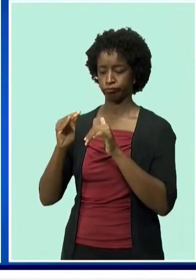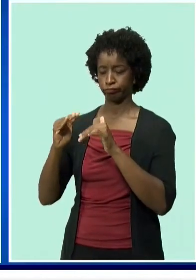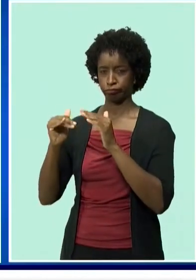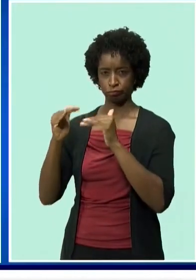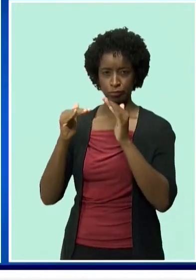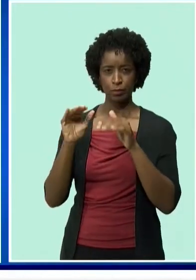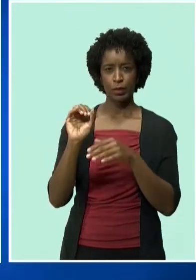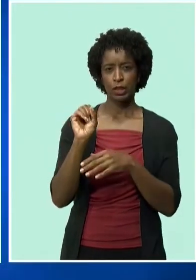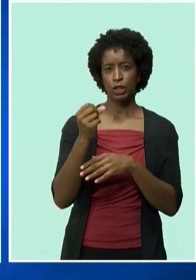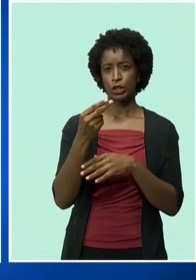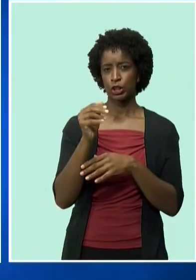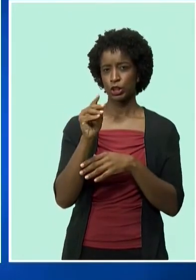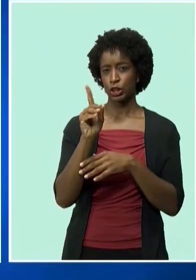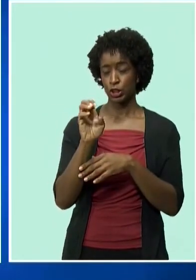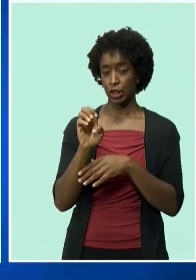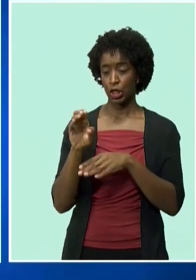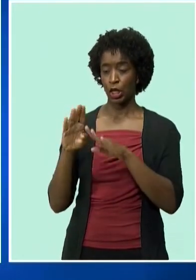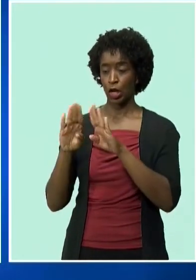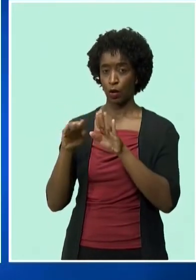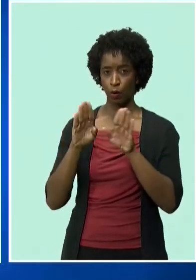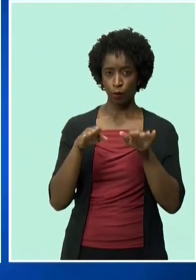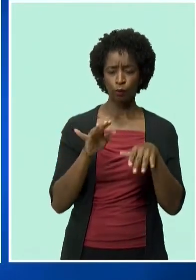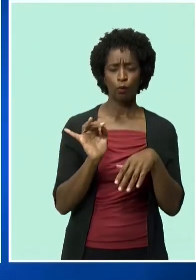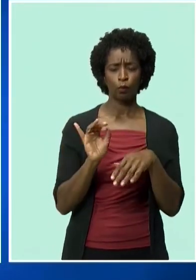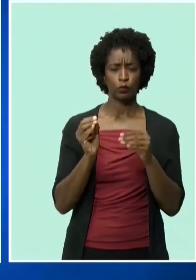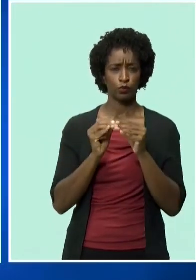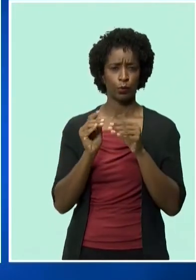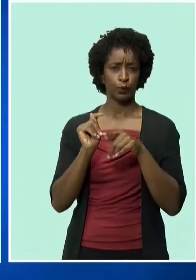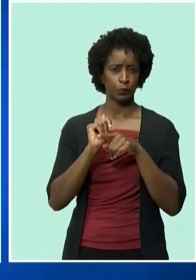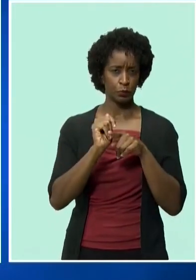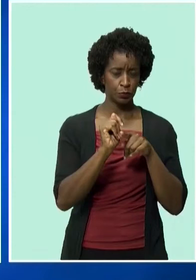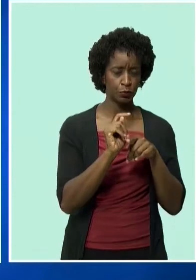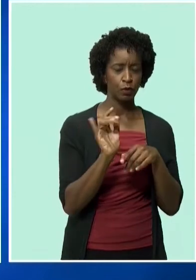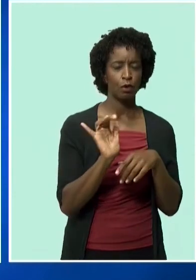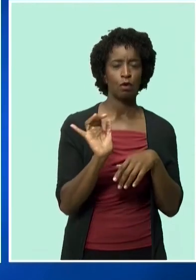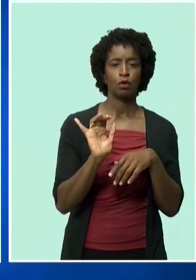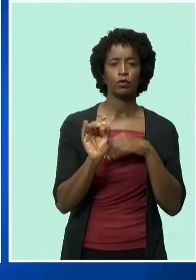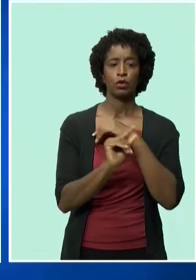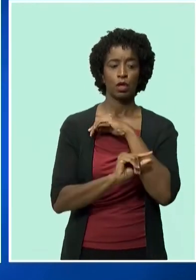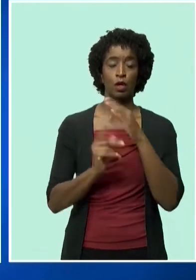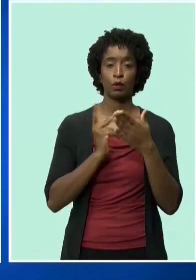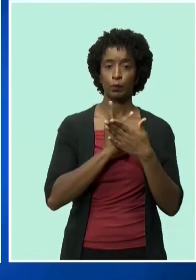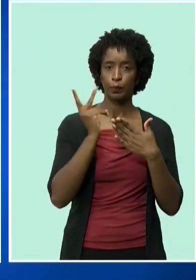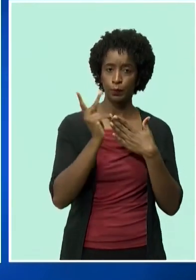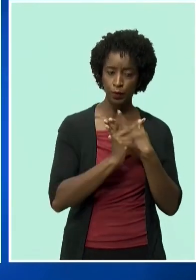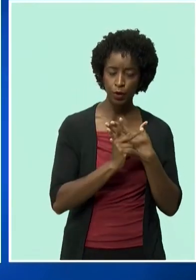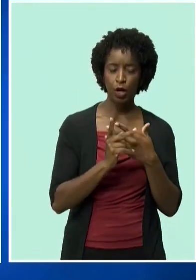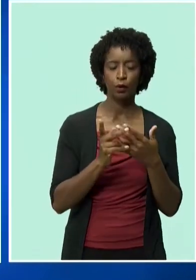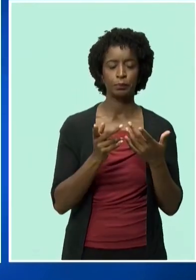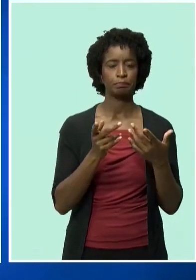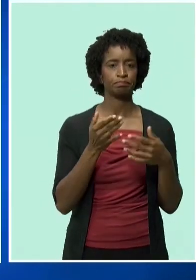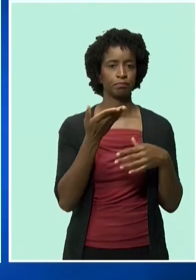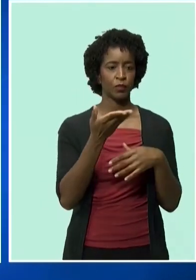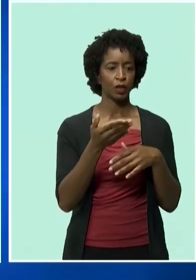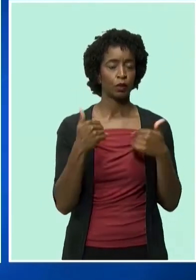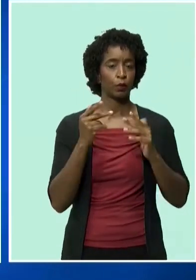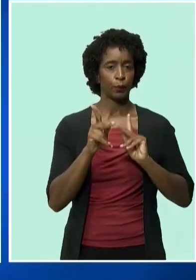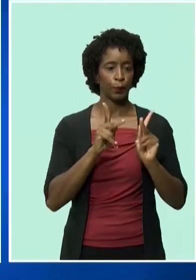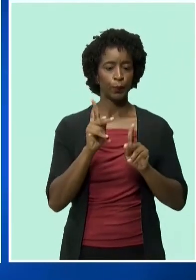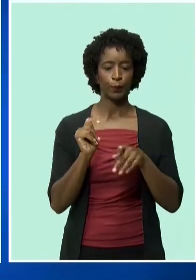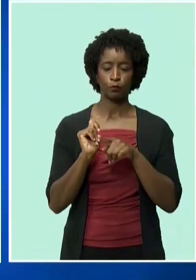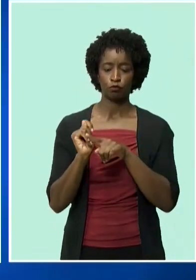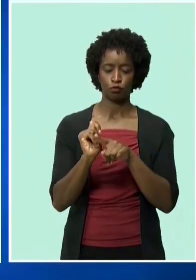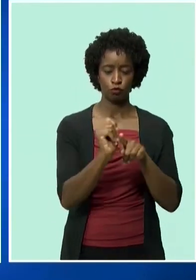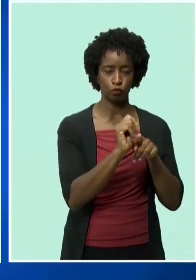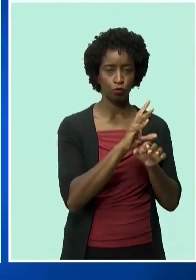additional training. And we're doing a program with Guyana as well for training young people in agriculture, where we're going to have an